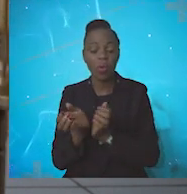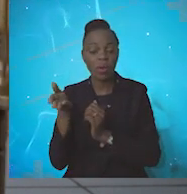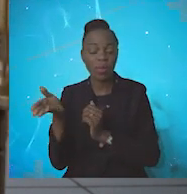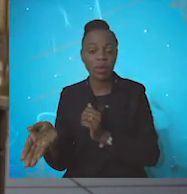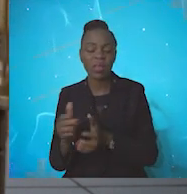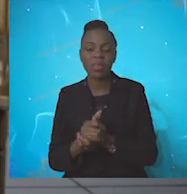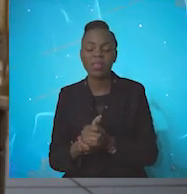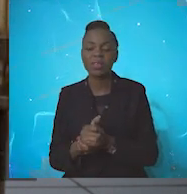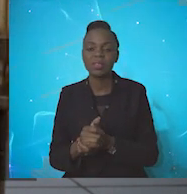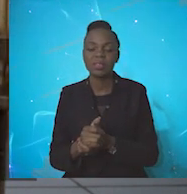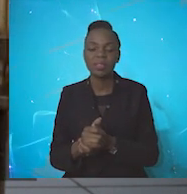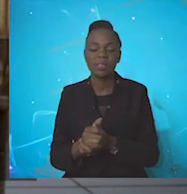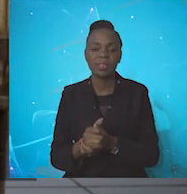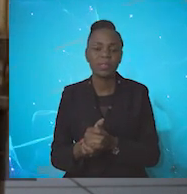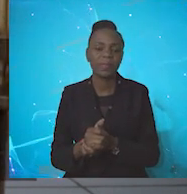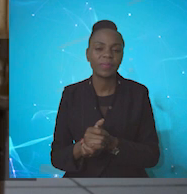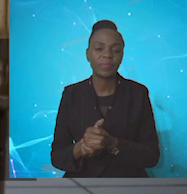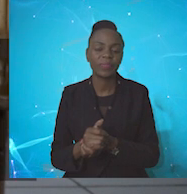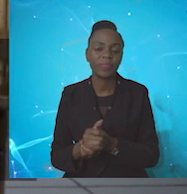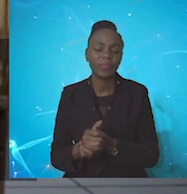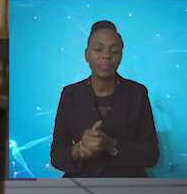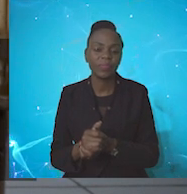advisory board. Group imene iyi